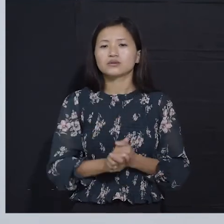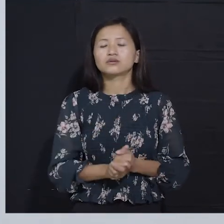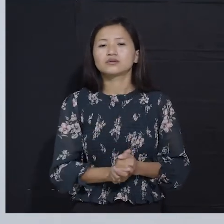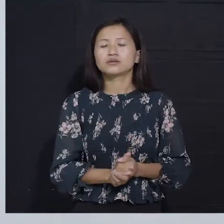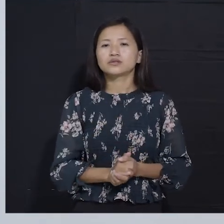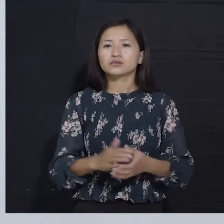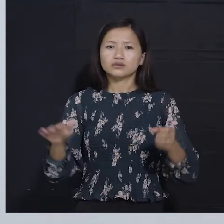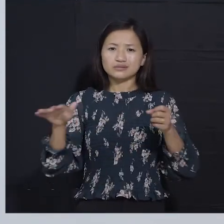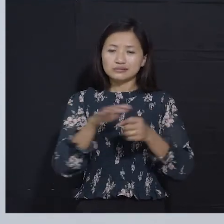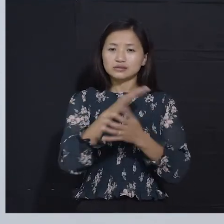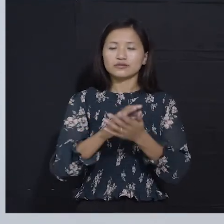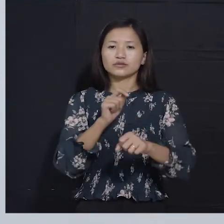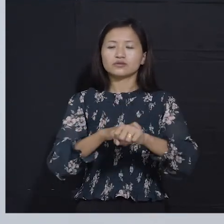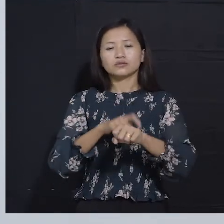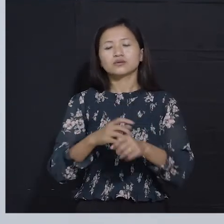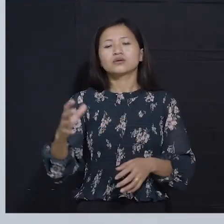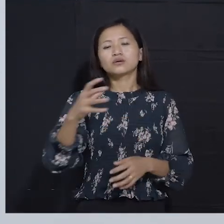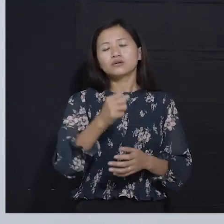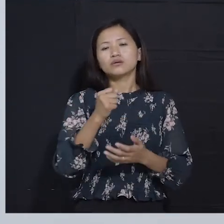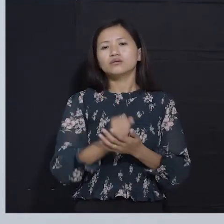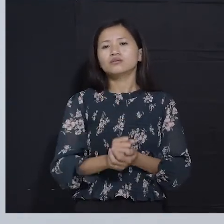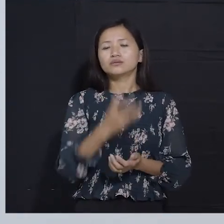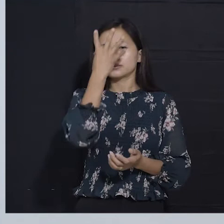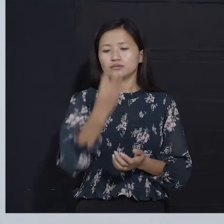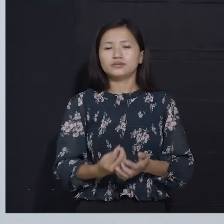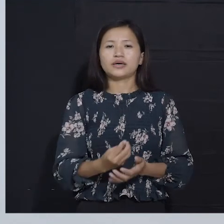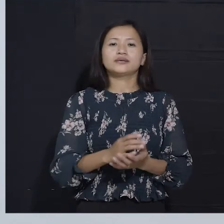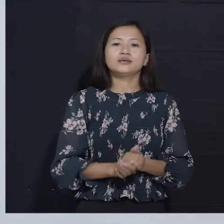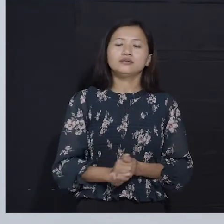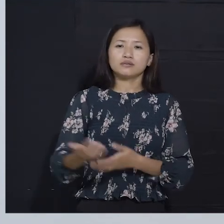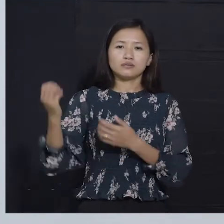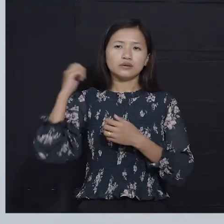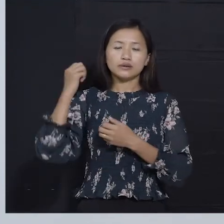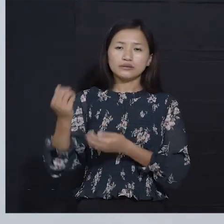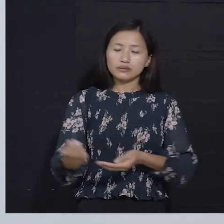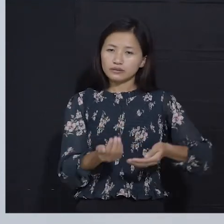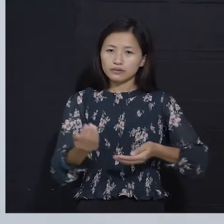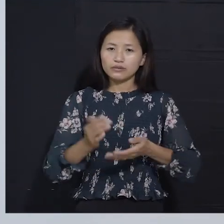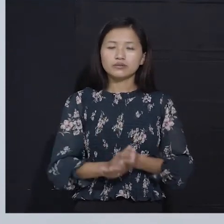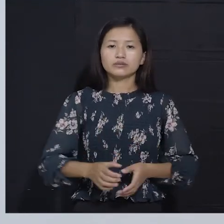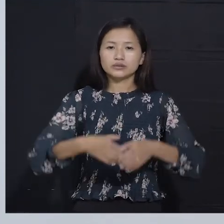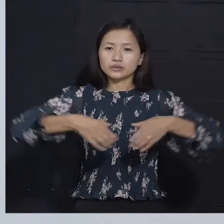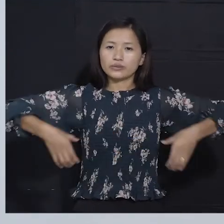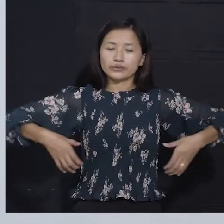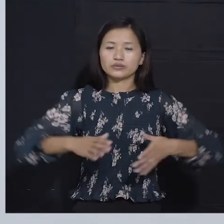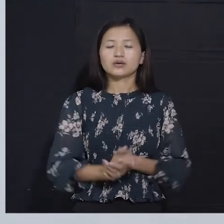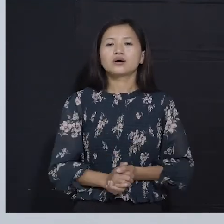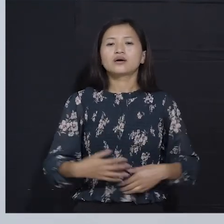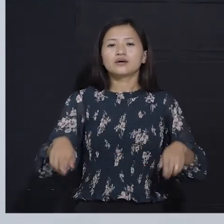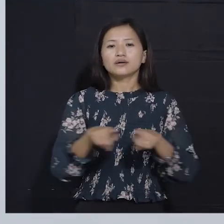he got enough time to get hold of the knife that he was carrying on his waist. As a